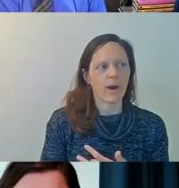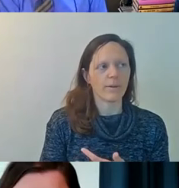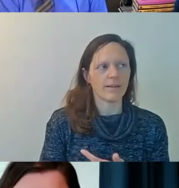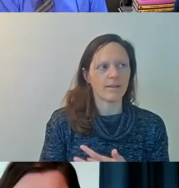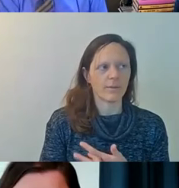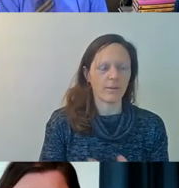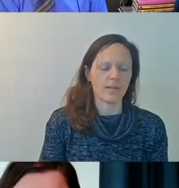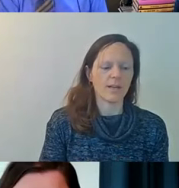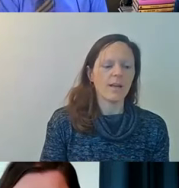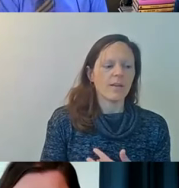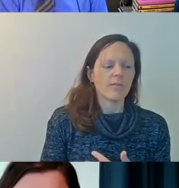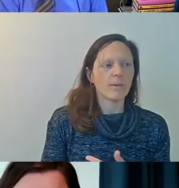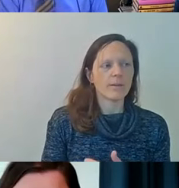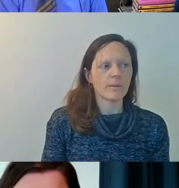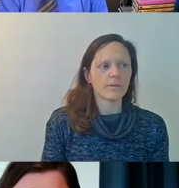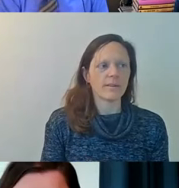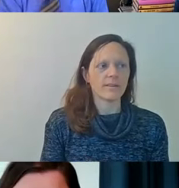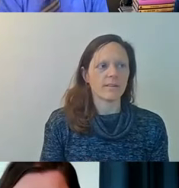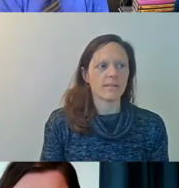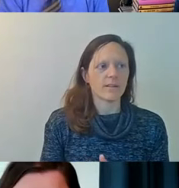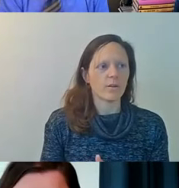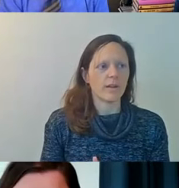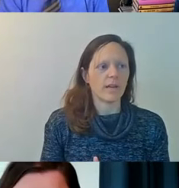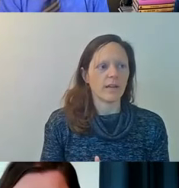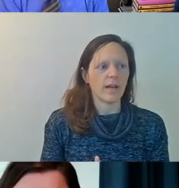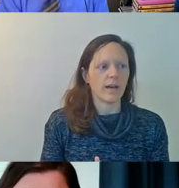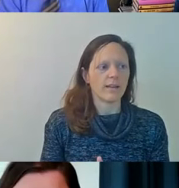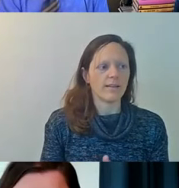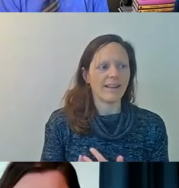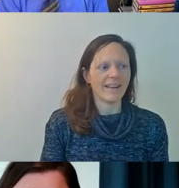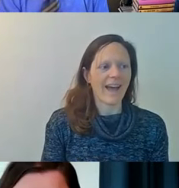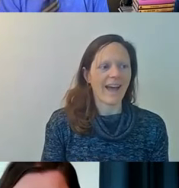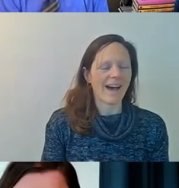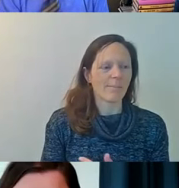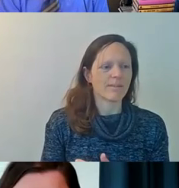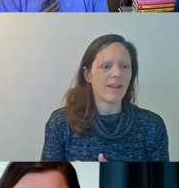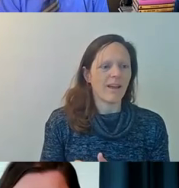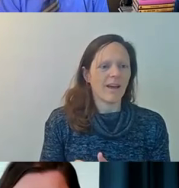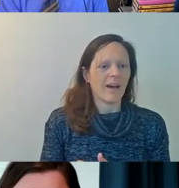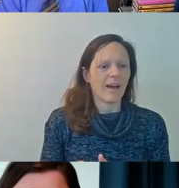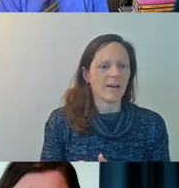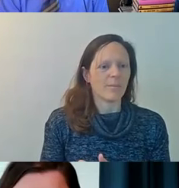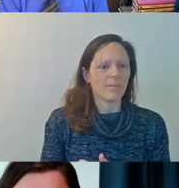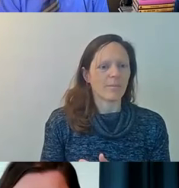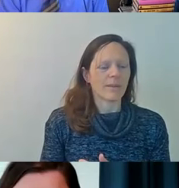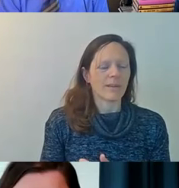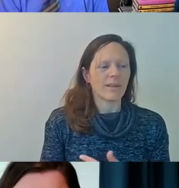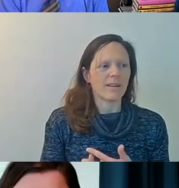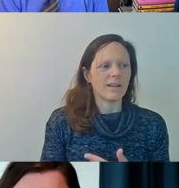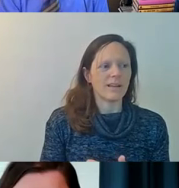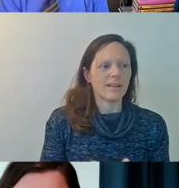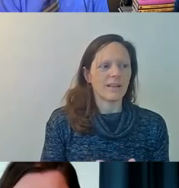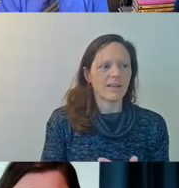a home broadband subscription for multiple reasons, including data caps,